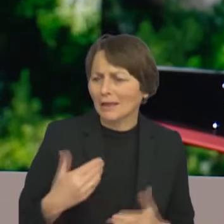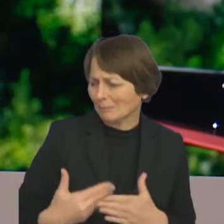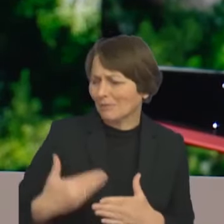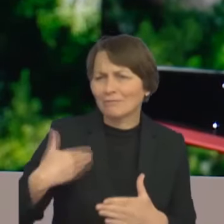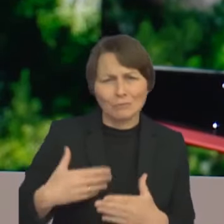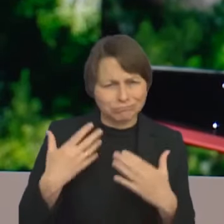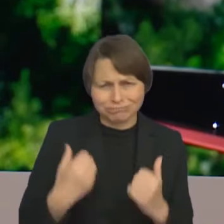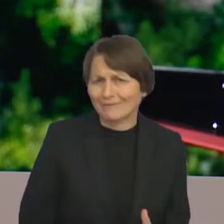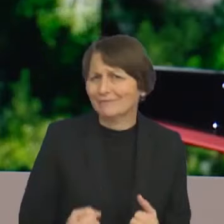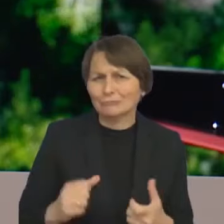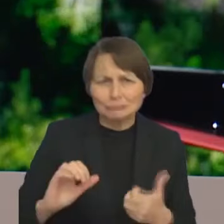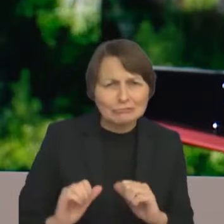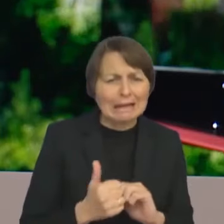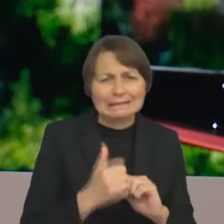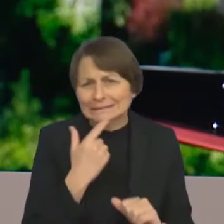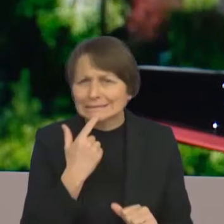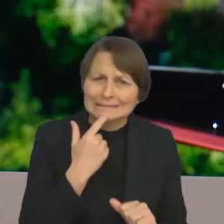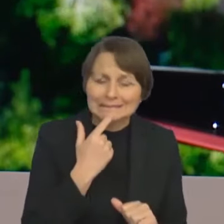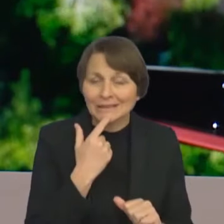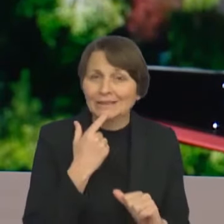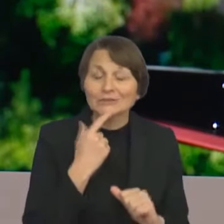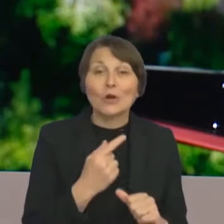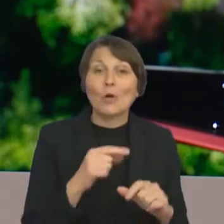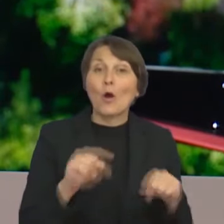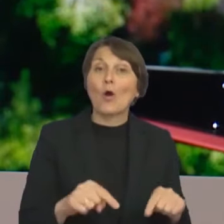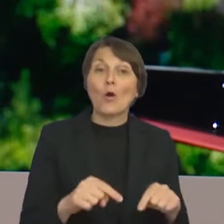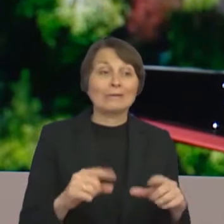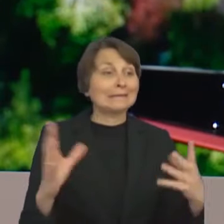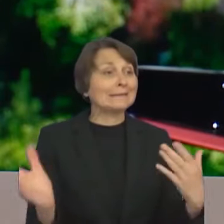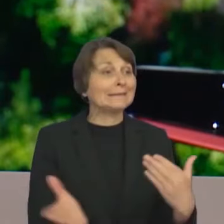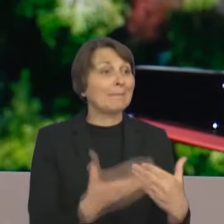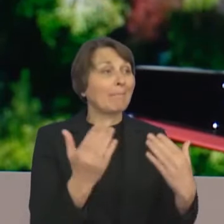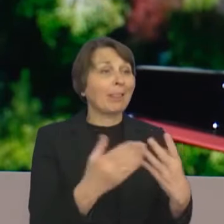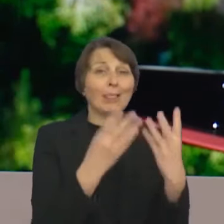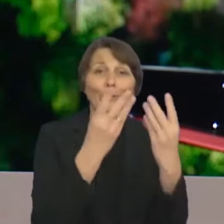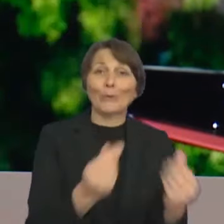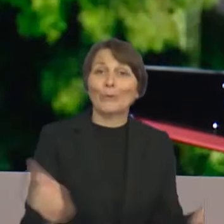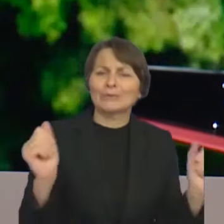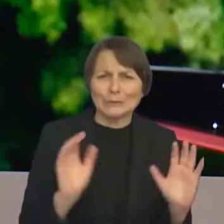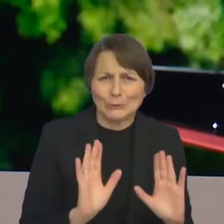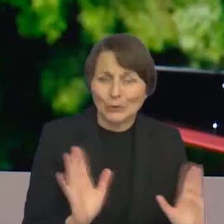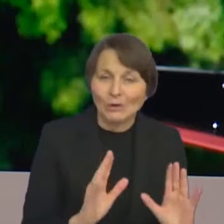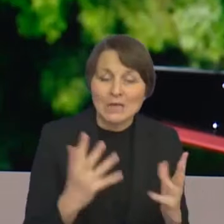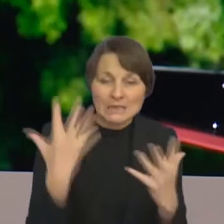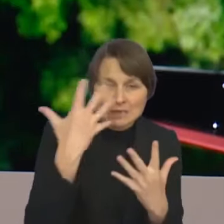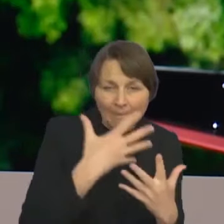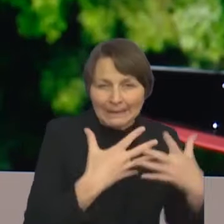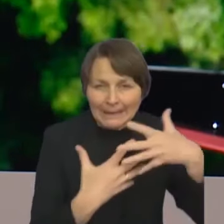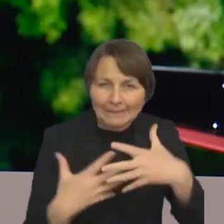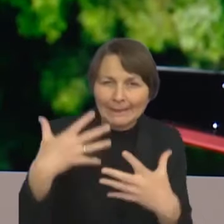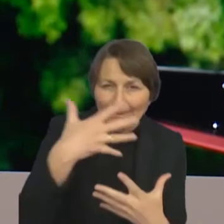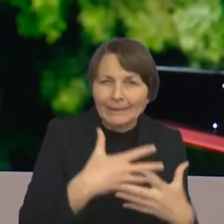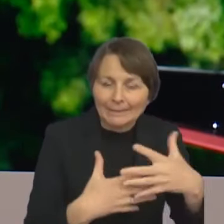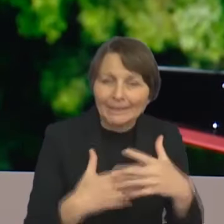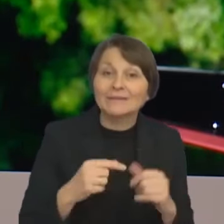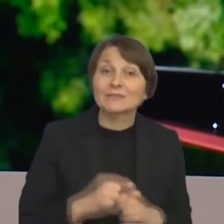facing these challenges. No solution is simple. It's always complex. You have maybe 50 calculators in the average car.